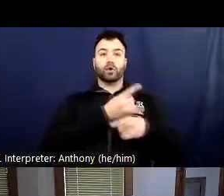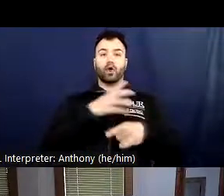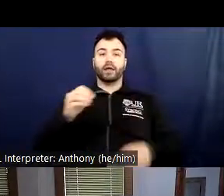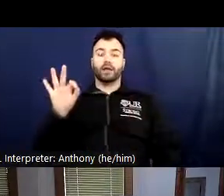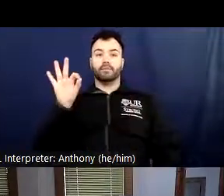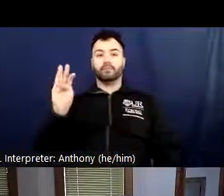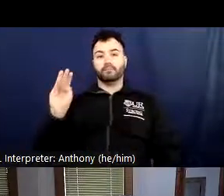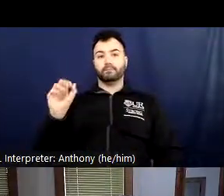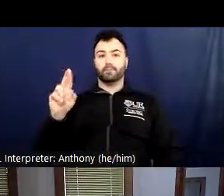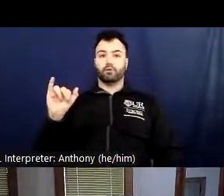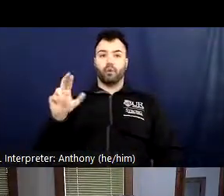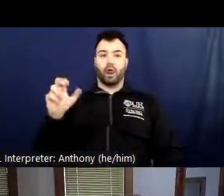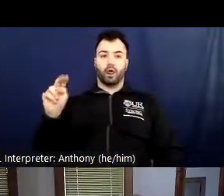situation.